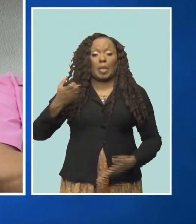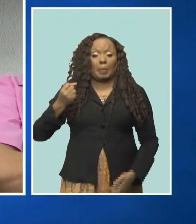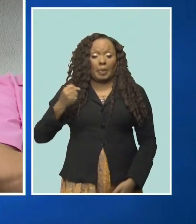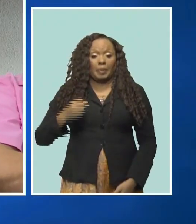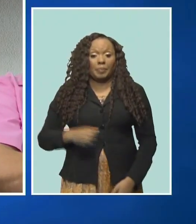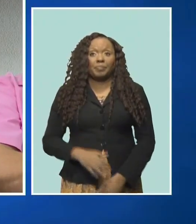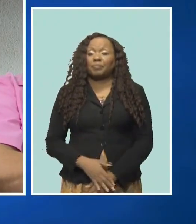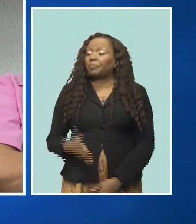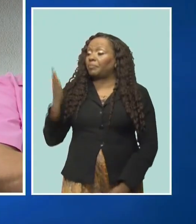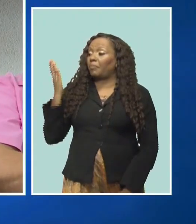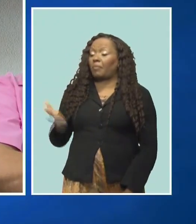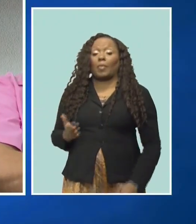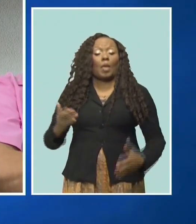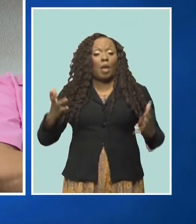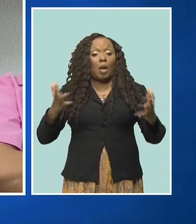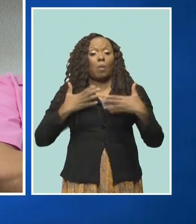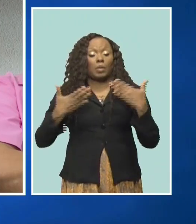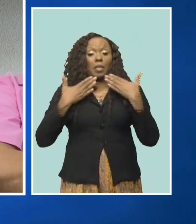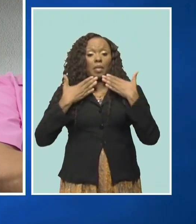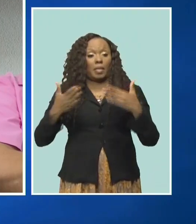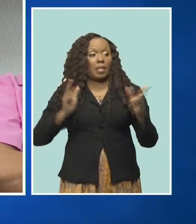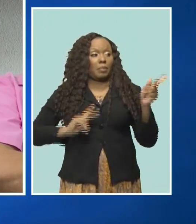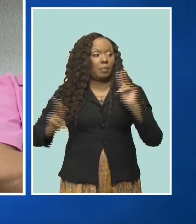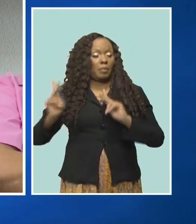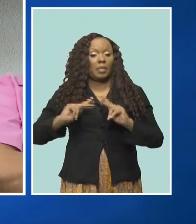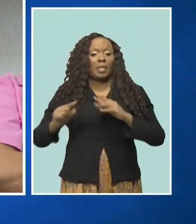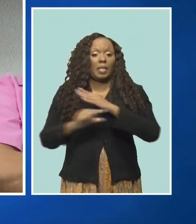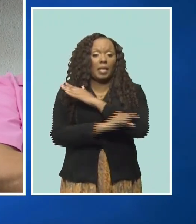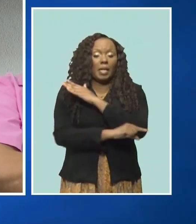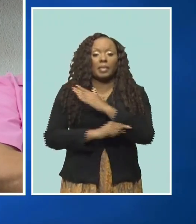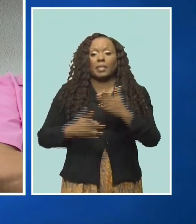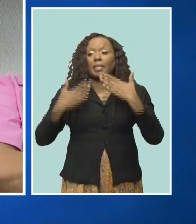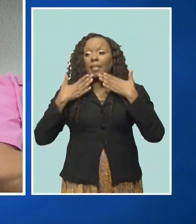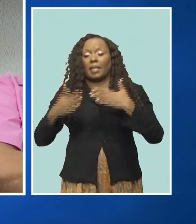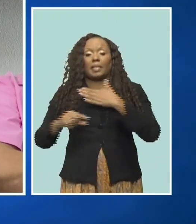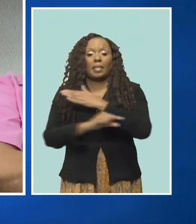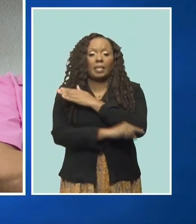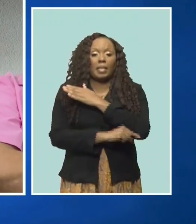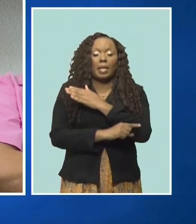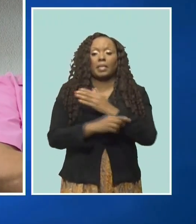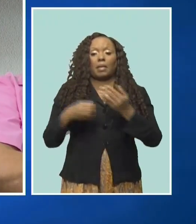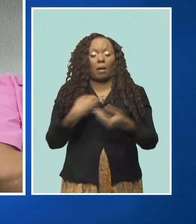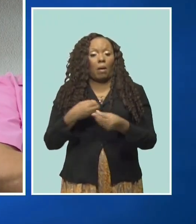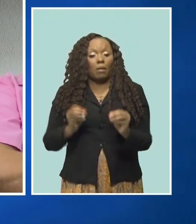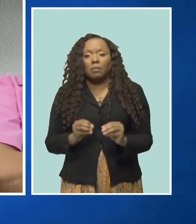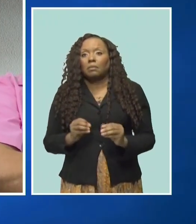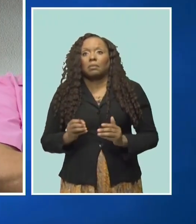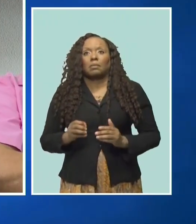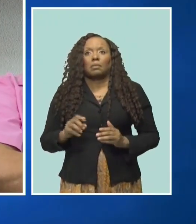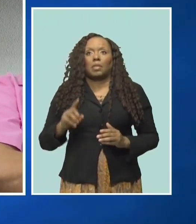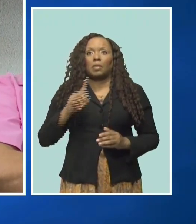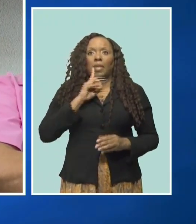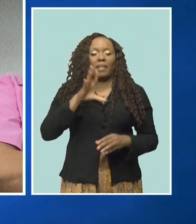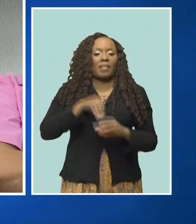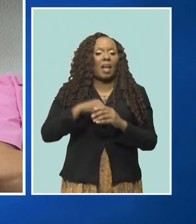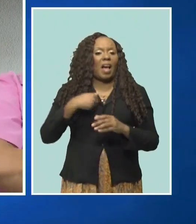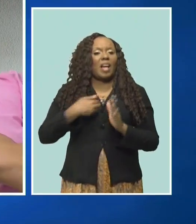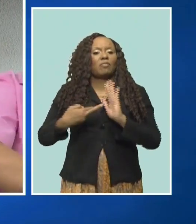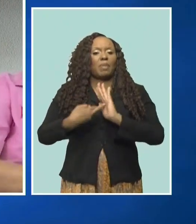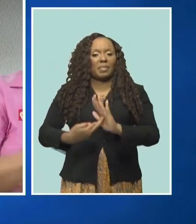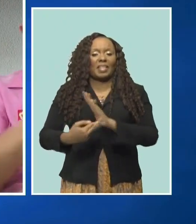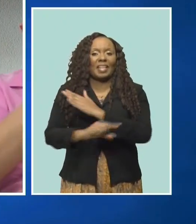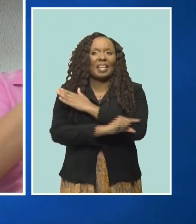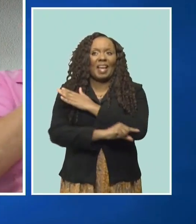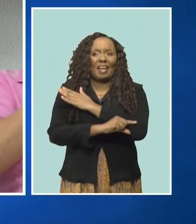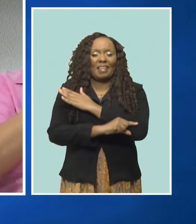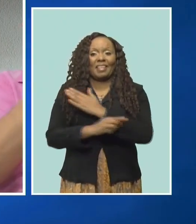the manufacturers in Guyana, thank the office, the Guyana Office for Investment, which I represent here in Barbados,